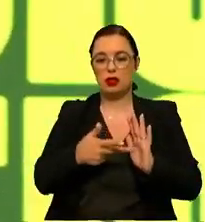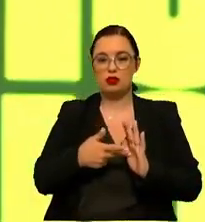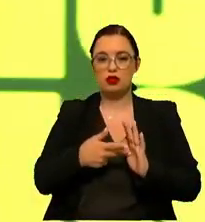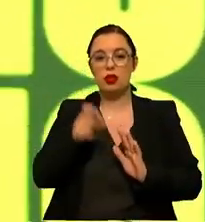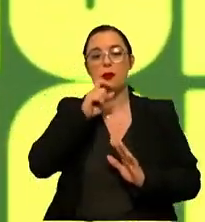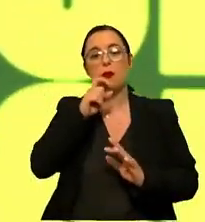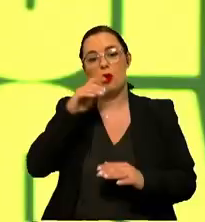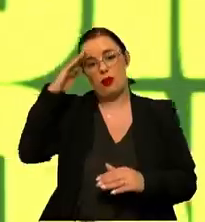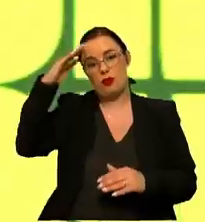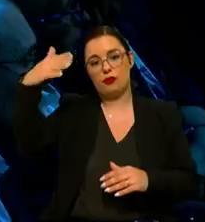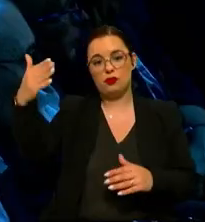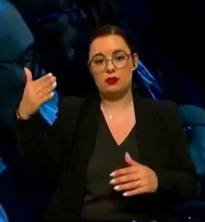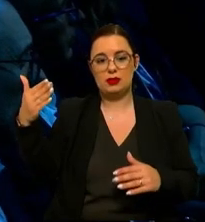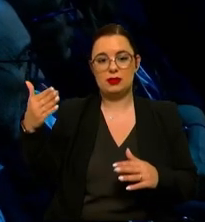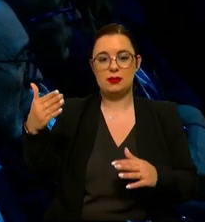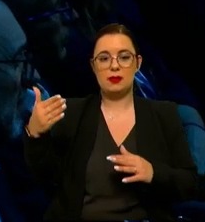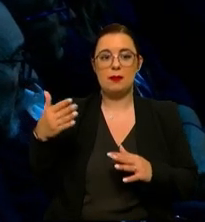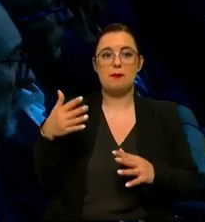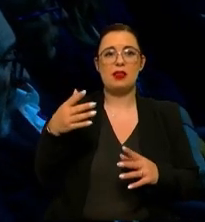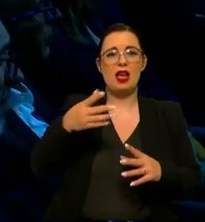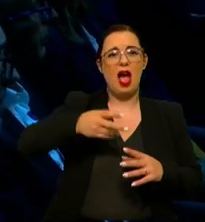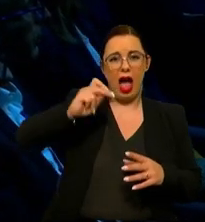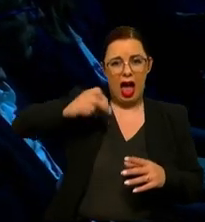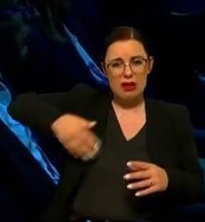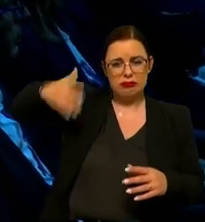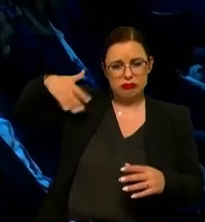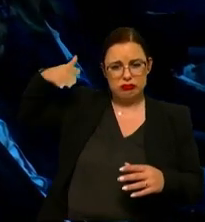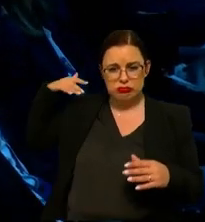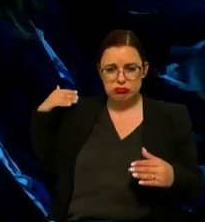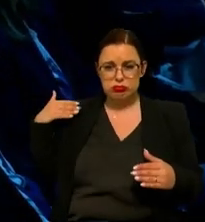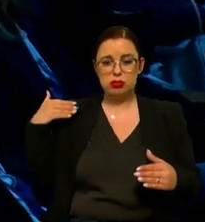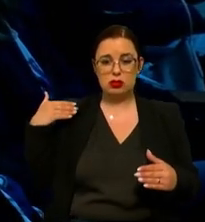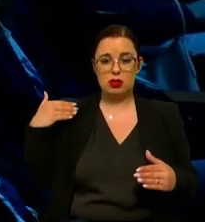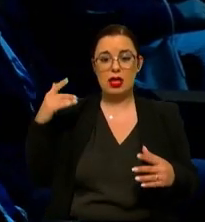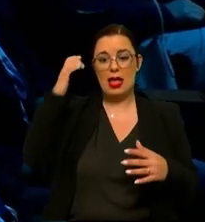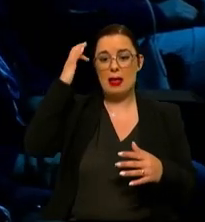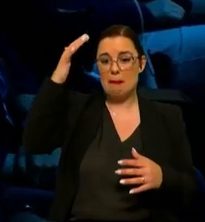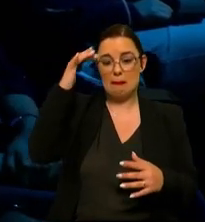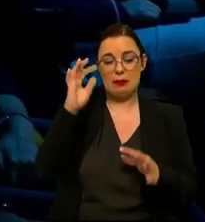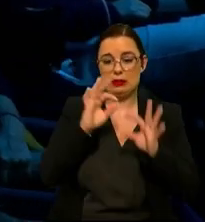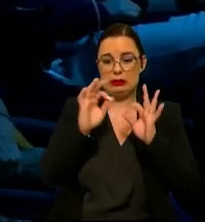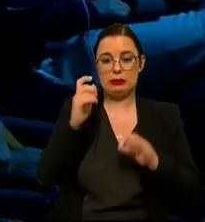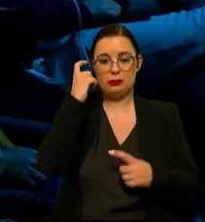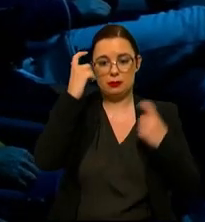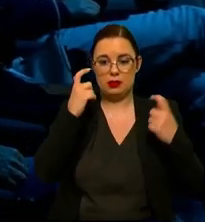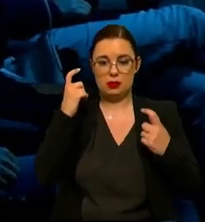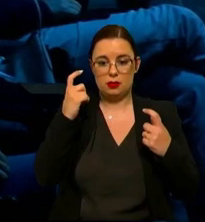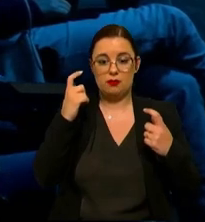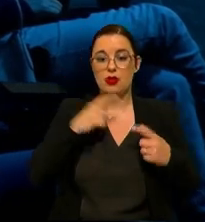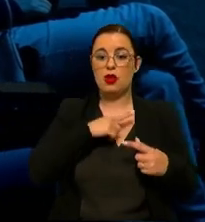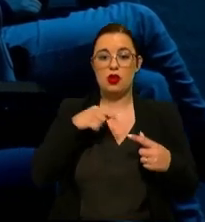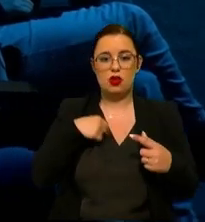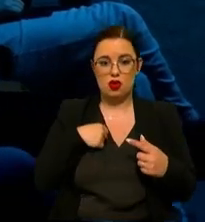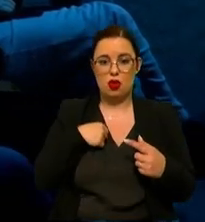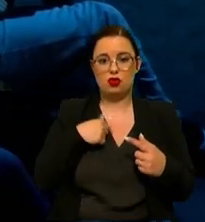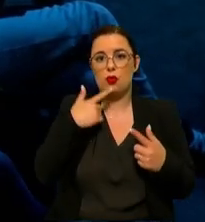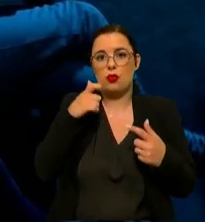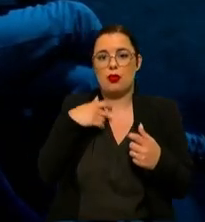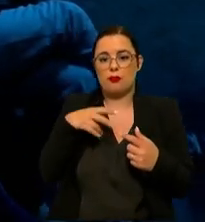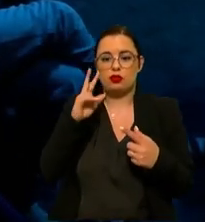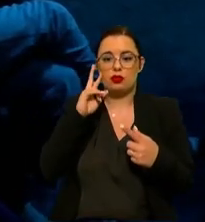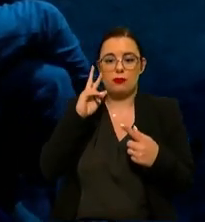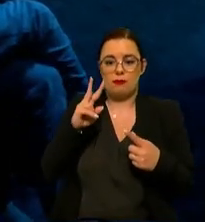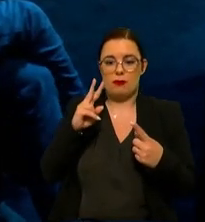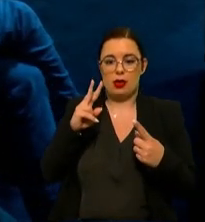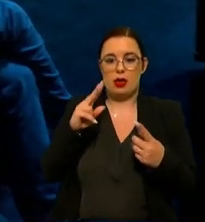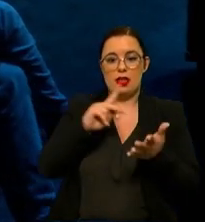been. Hundreds of thousands of years later is almost unimaginable for them. They could have not foreseen that this